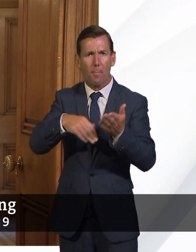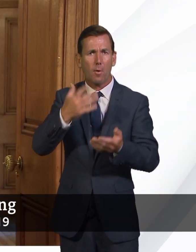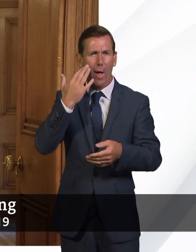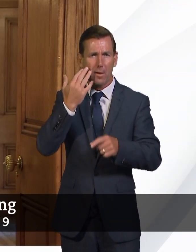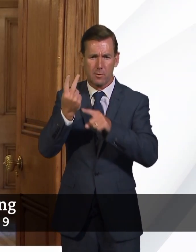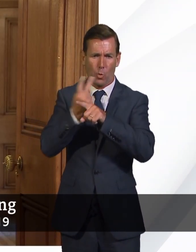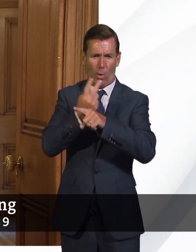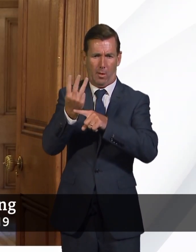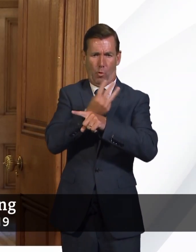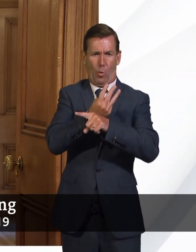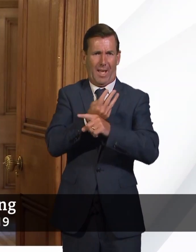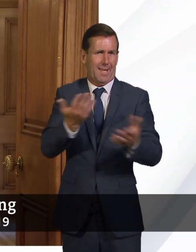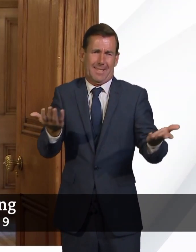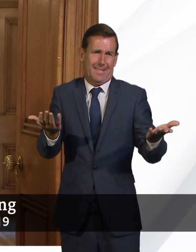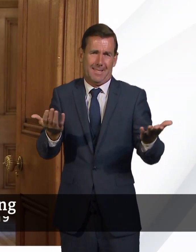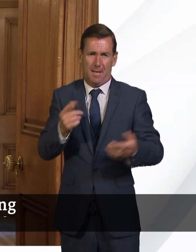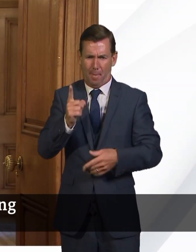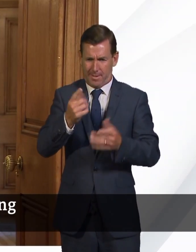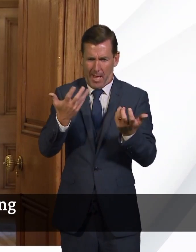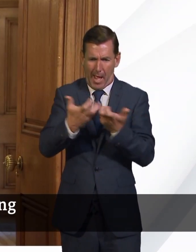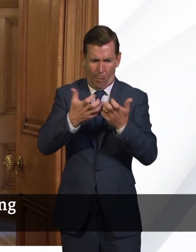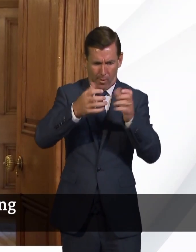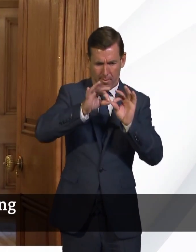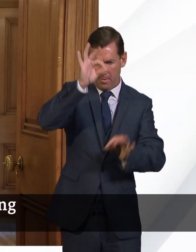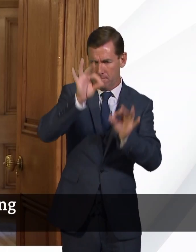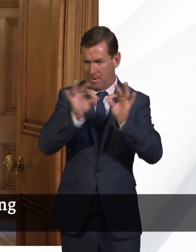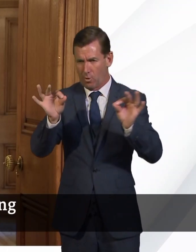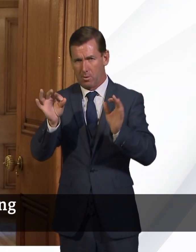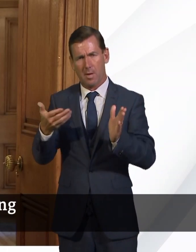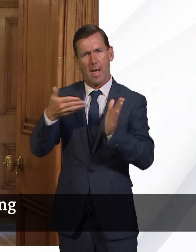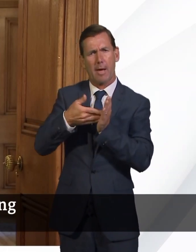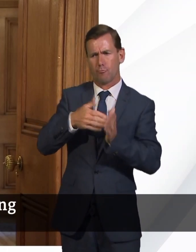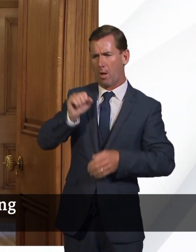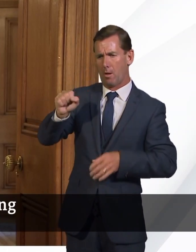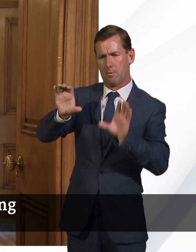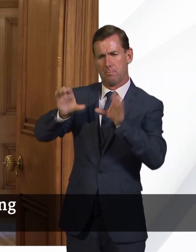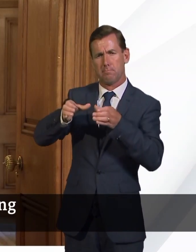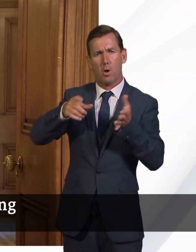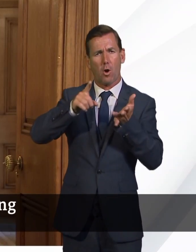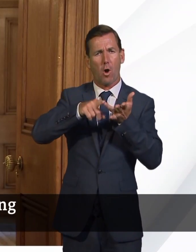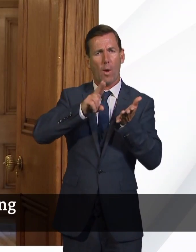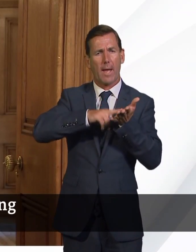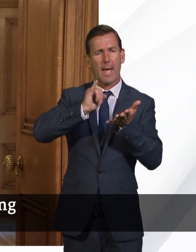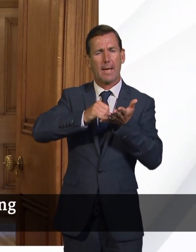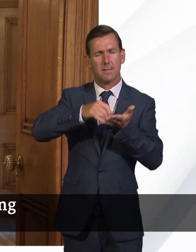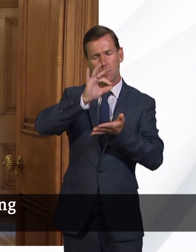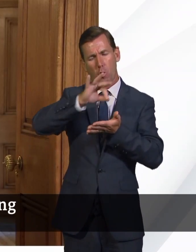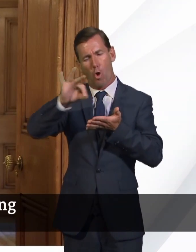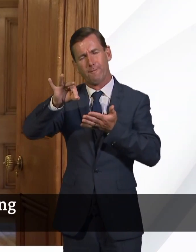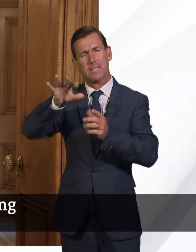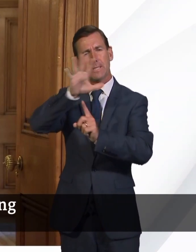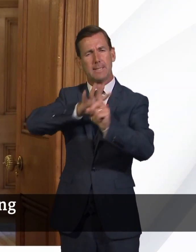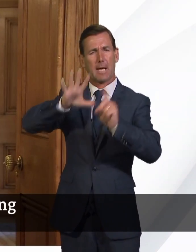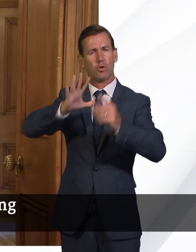way that it's measured, but also from the survey data that the ONS have published. And as that